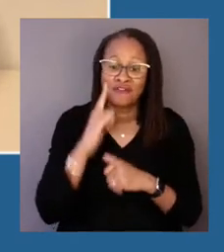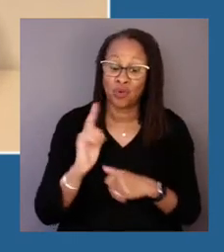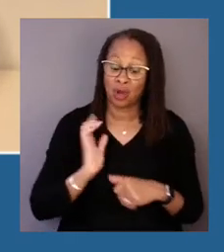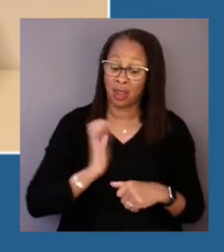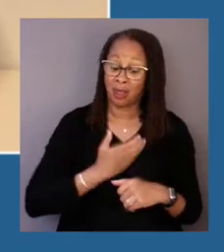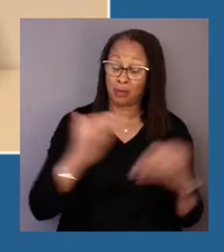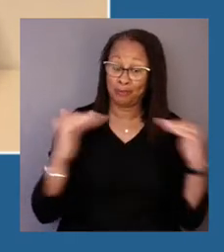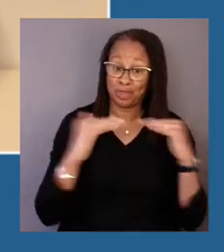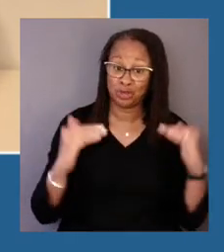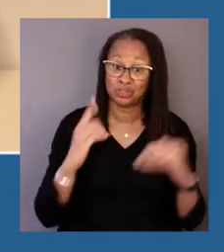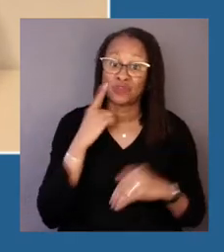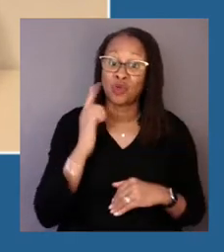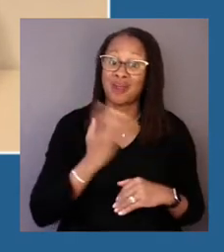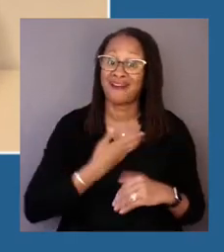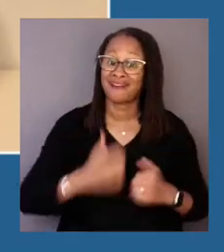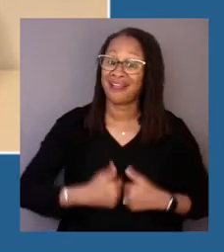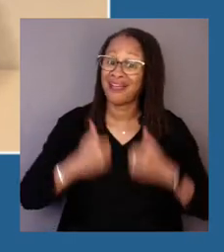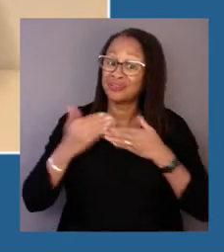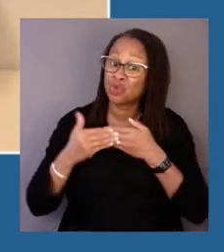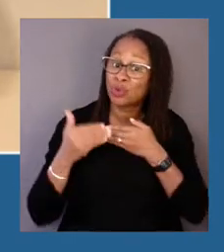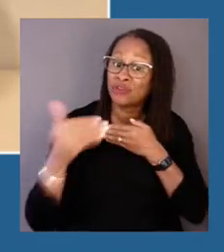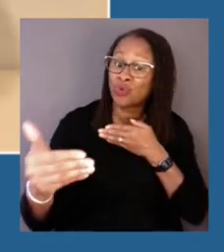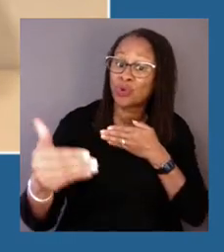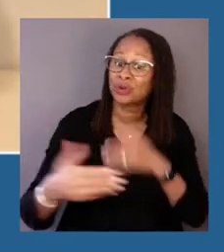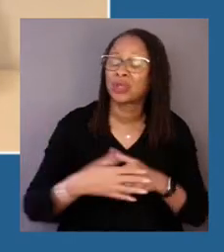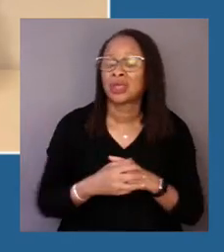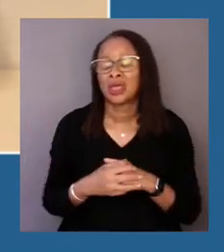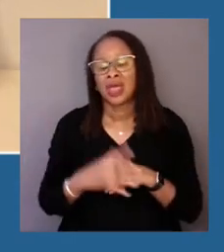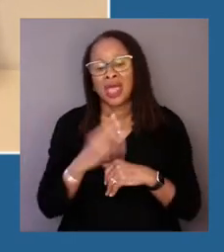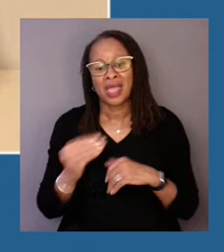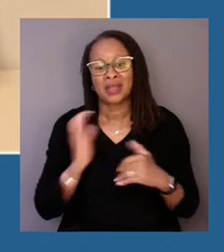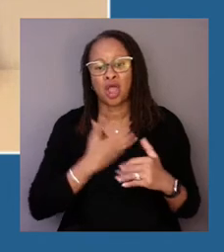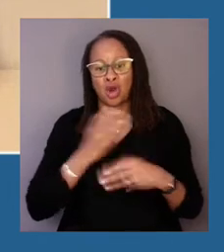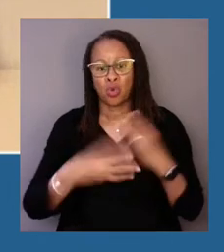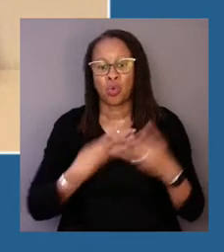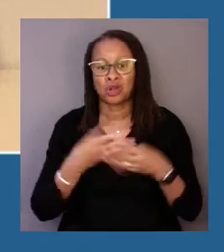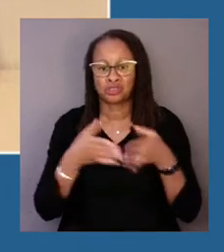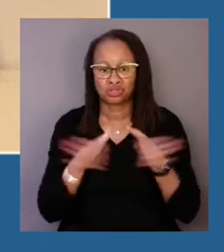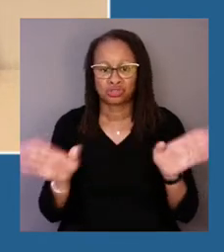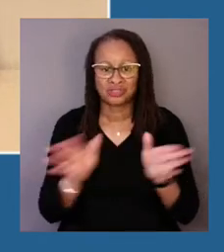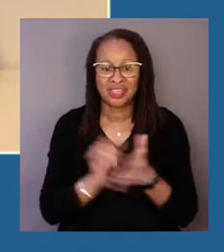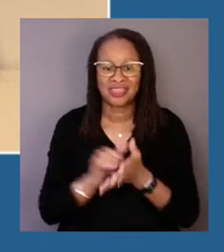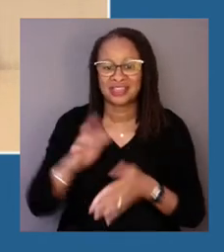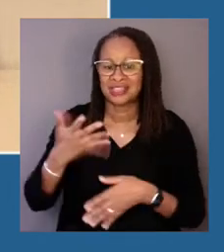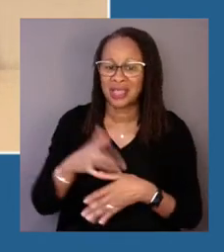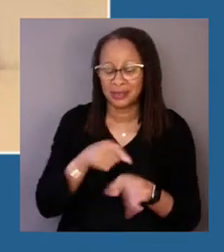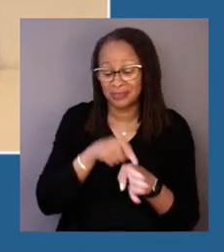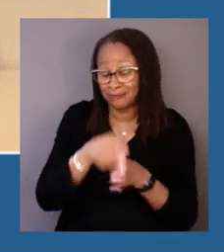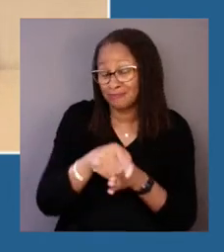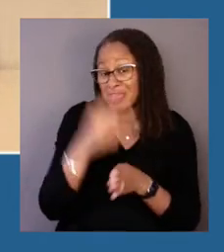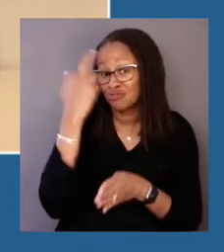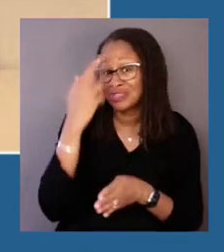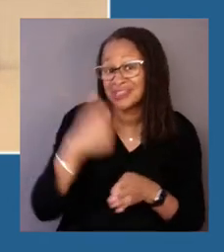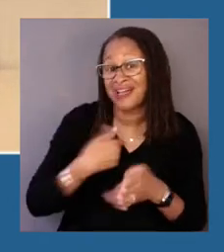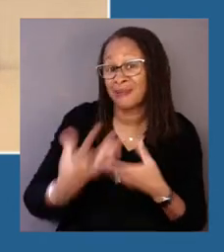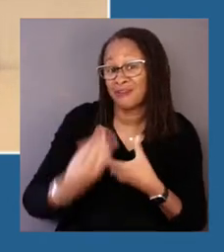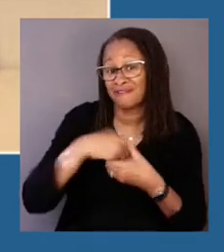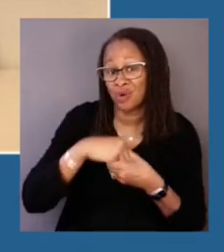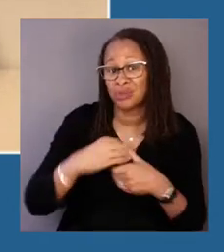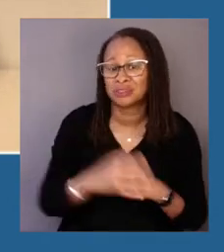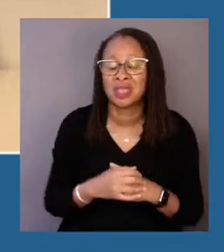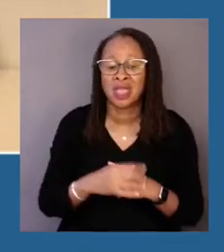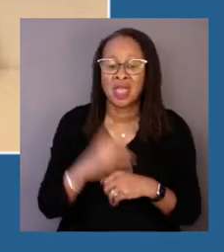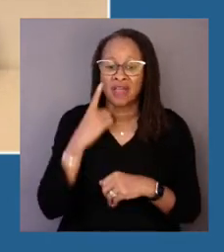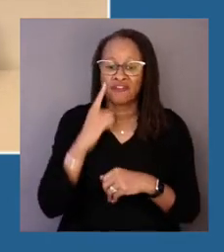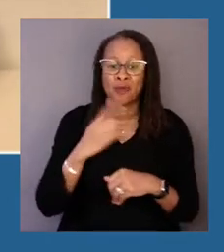our livelihoods, and, you know, for kind of like our world in general. So that's kind of the main reason I'm involved. I guess, like, kind of my